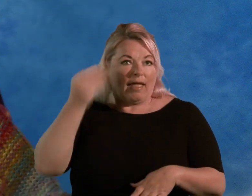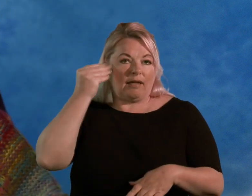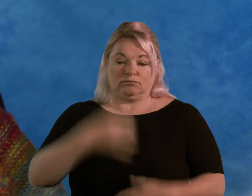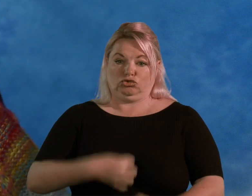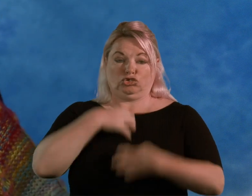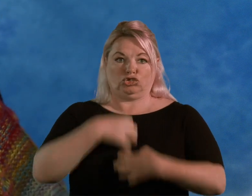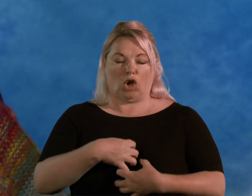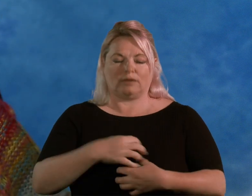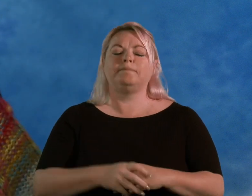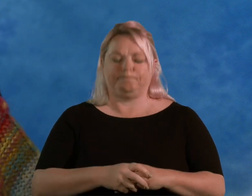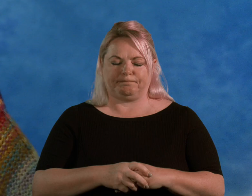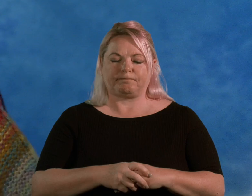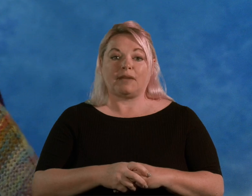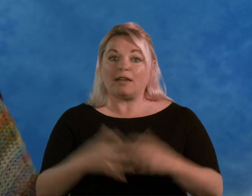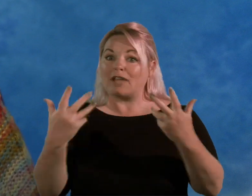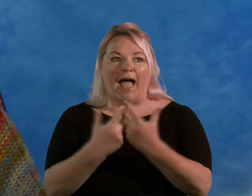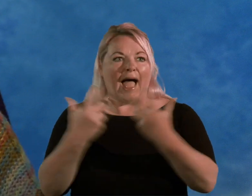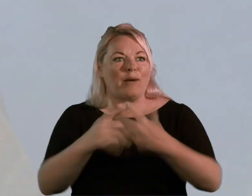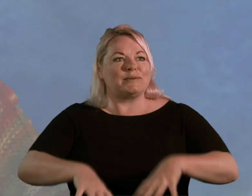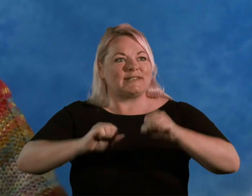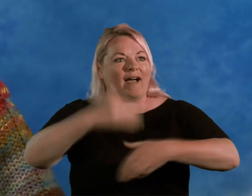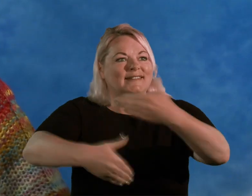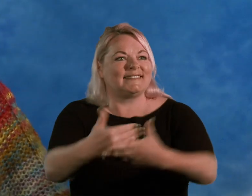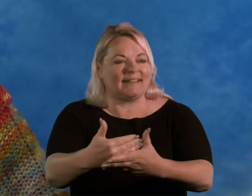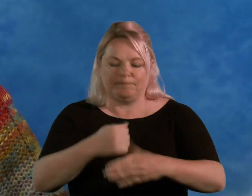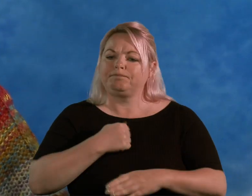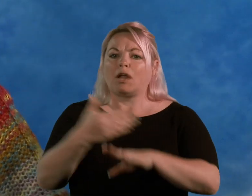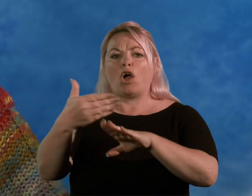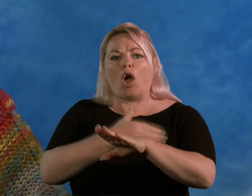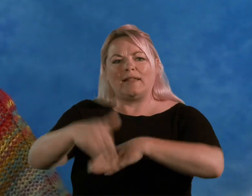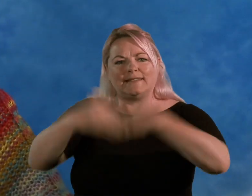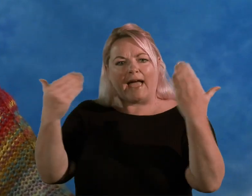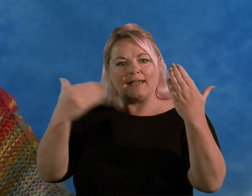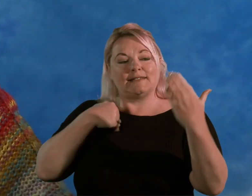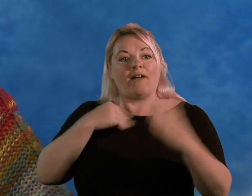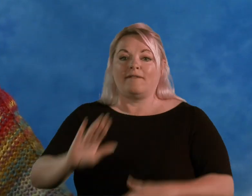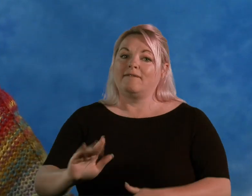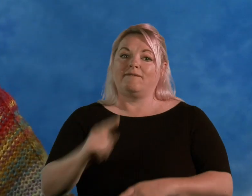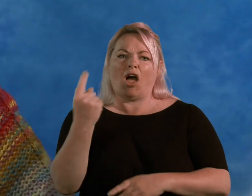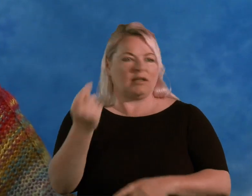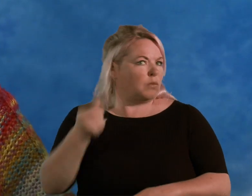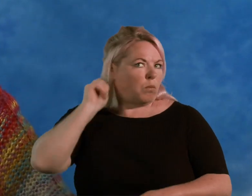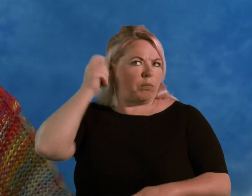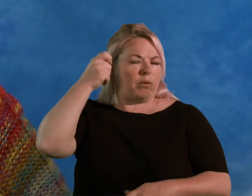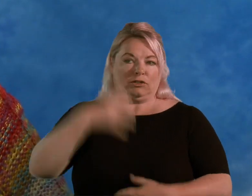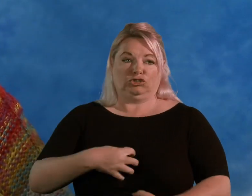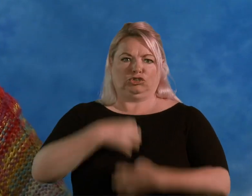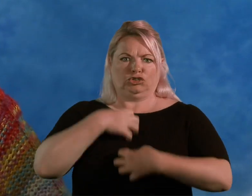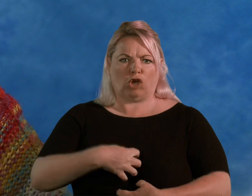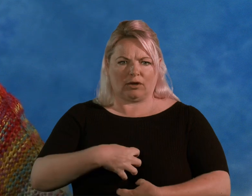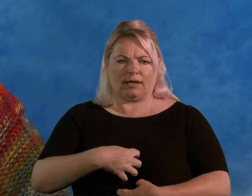I was shocked. So that's how this started. The early days, when I was first connected, it was a bit of a